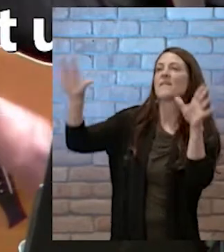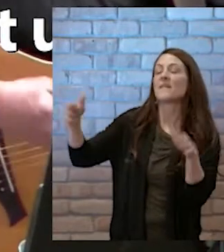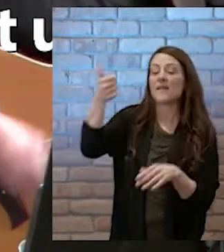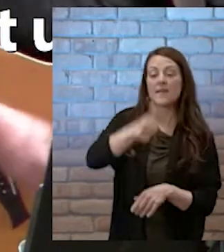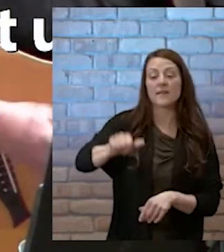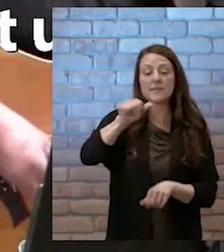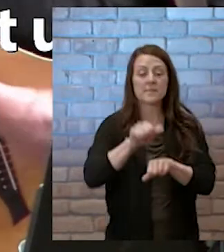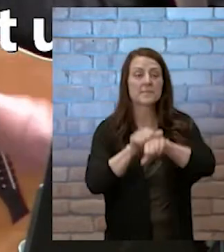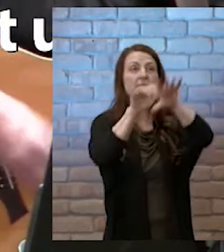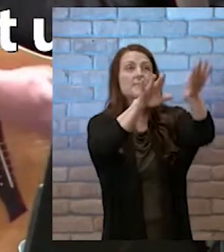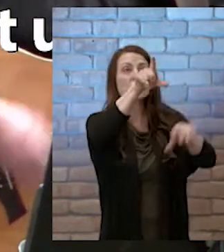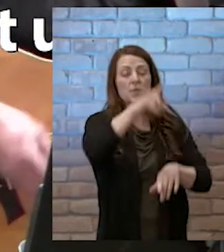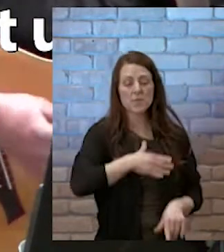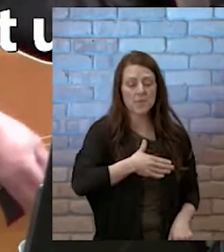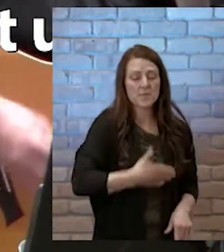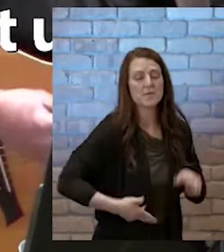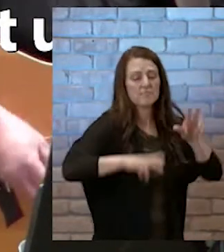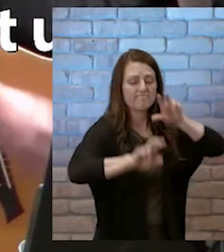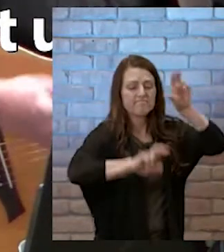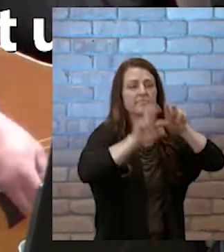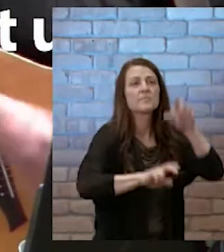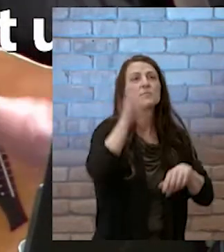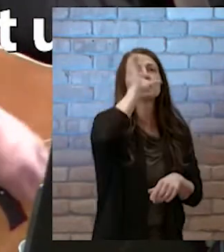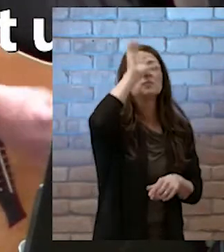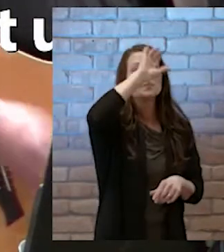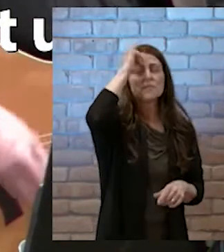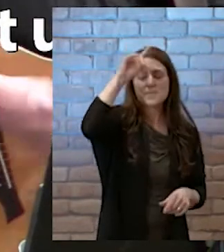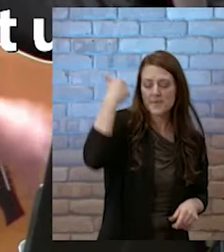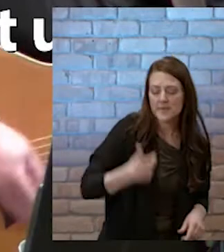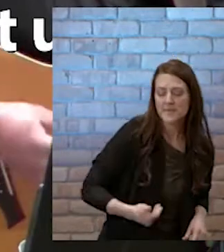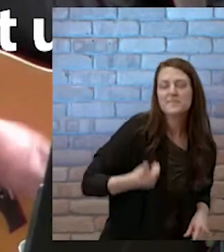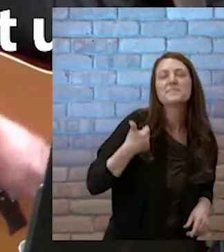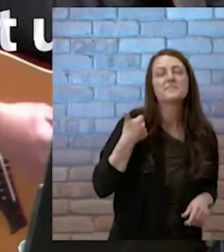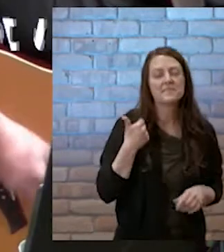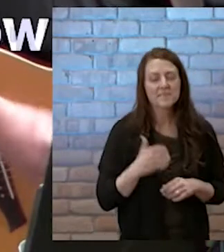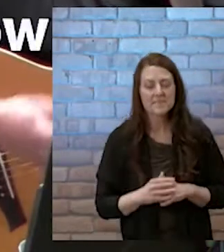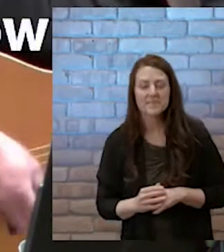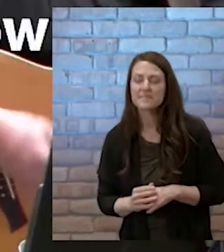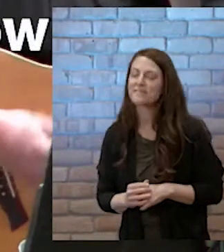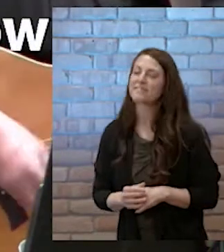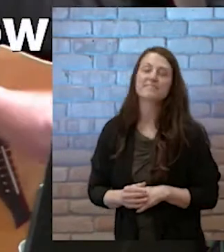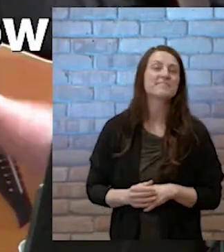light up, mountain you won't climb up, coming after me.